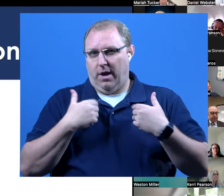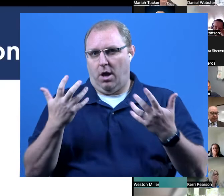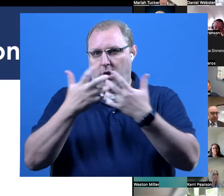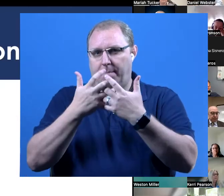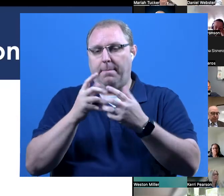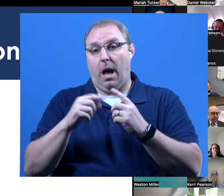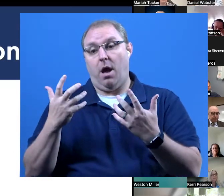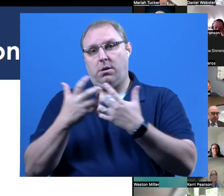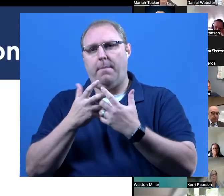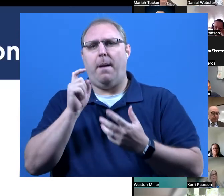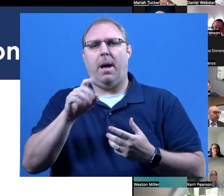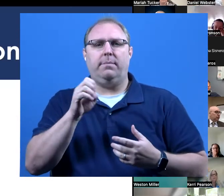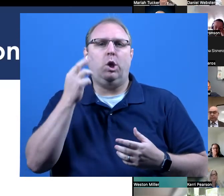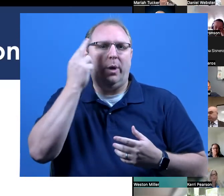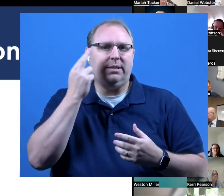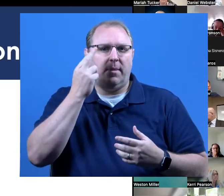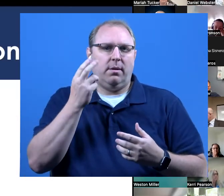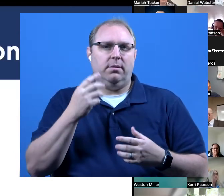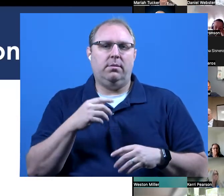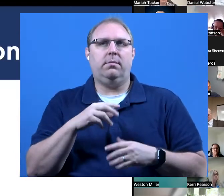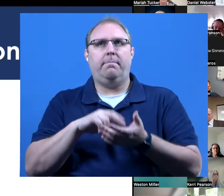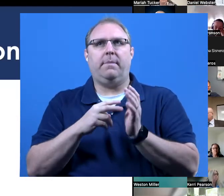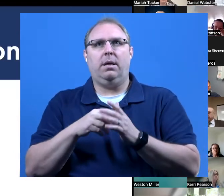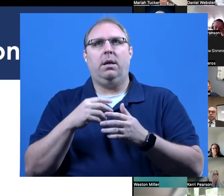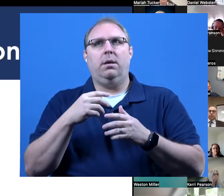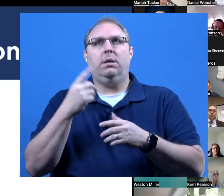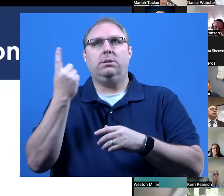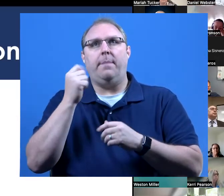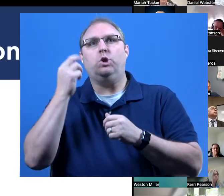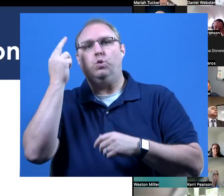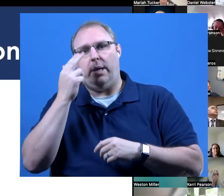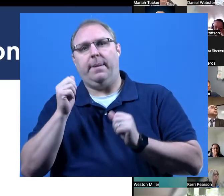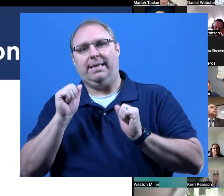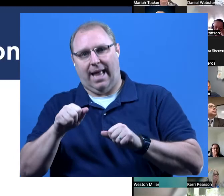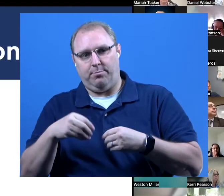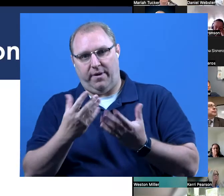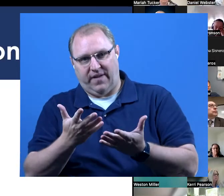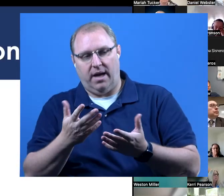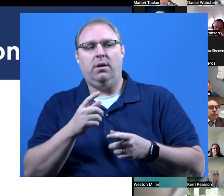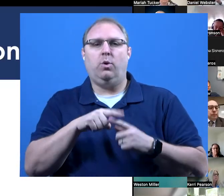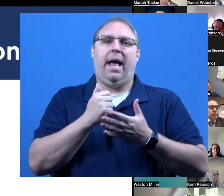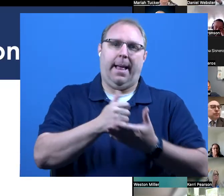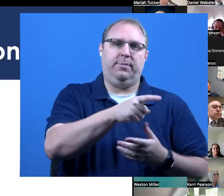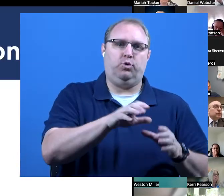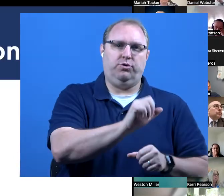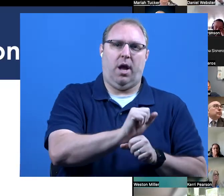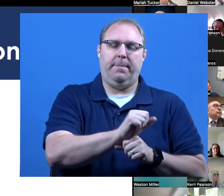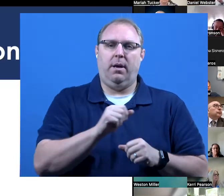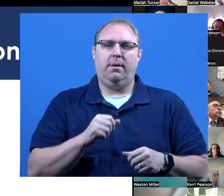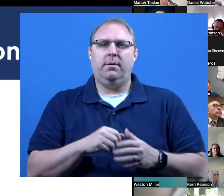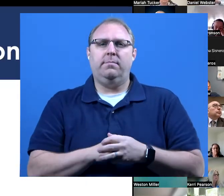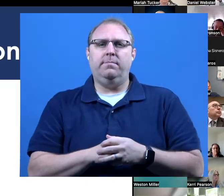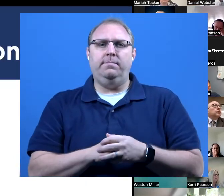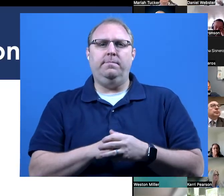does not require an employee to do any of these. It does not require the employee to eliminate essential job